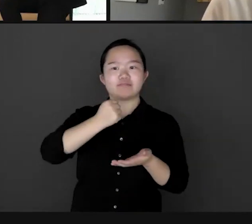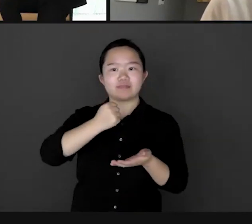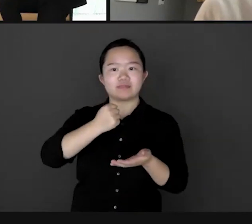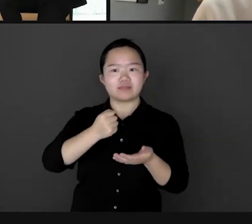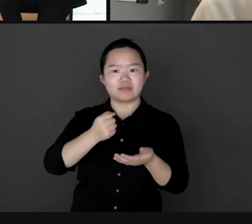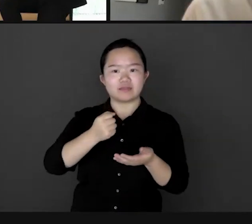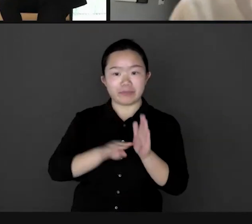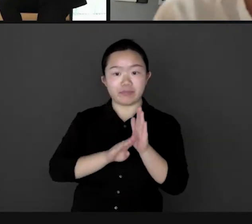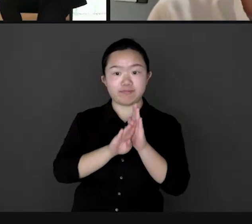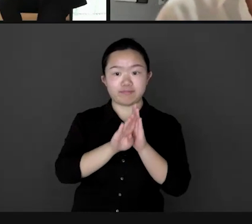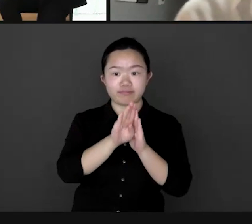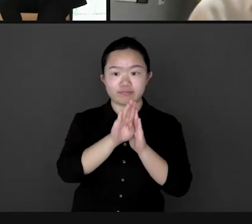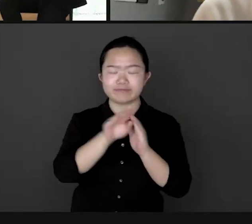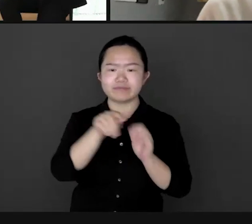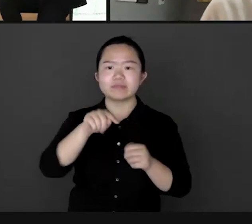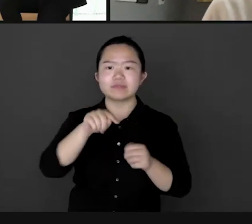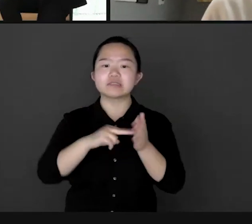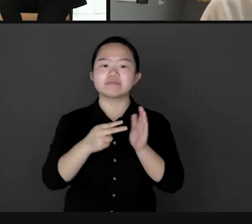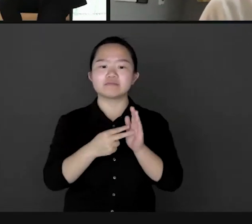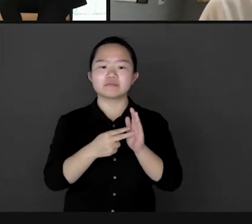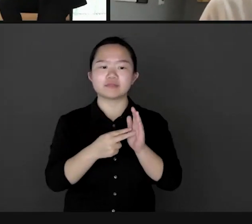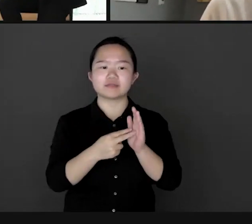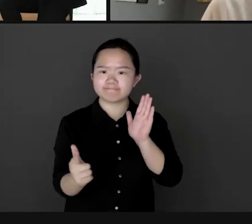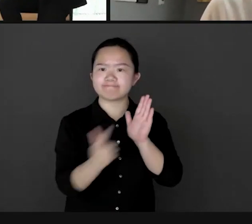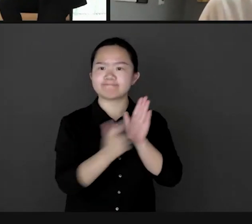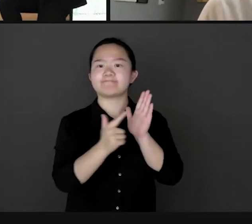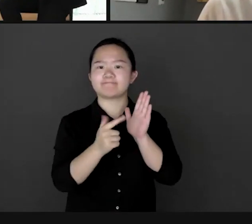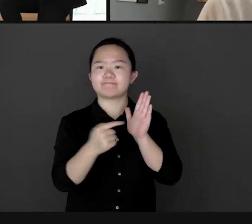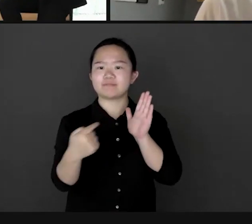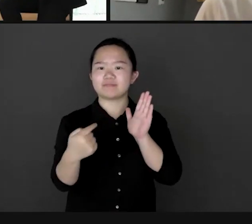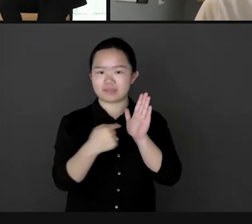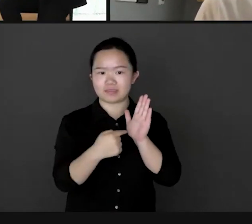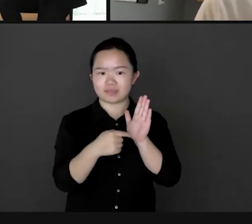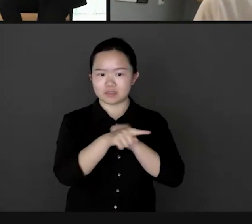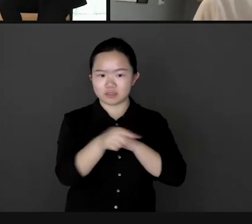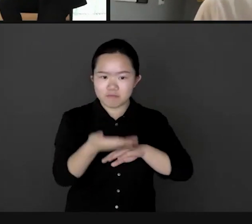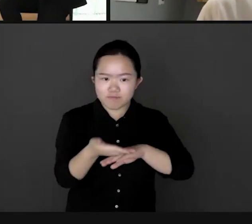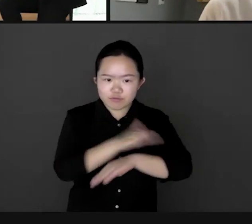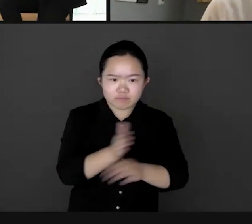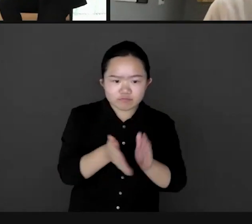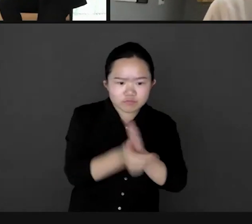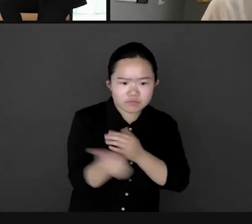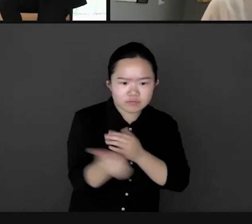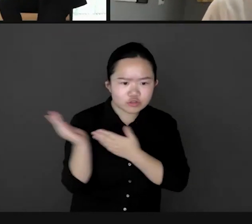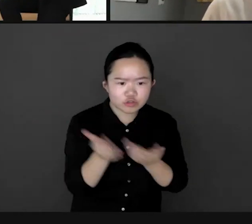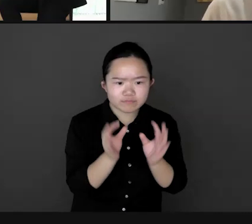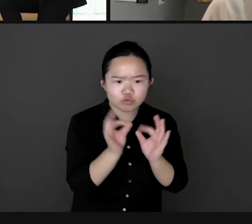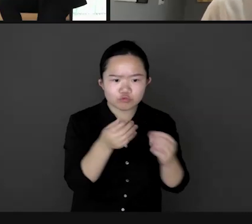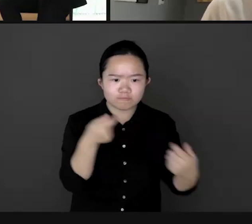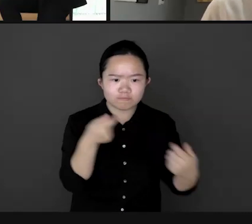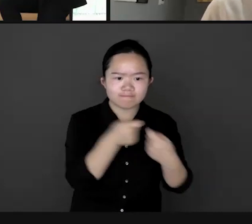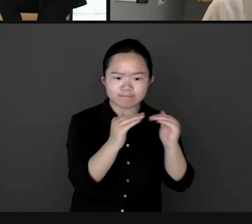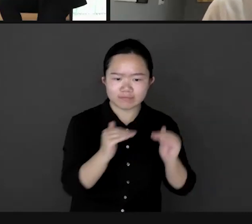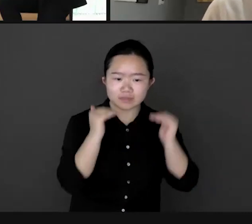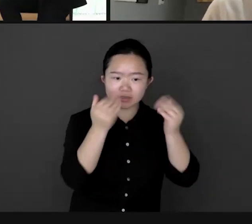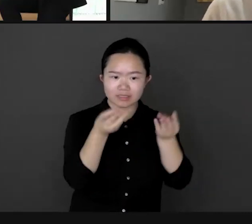have the skills and the ability to continue their path and to provide the services that are needed for the implementation